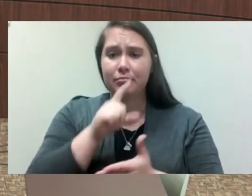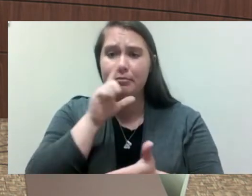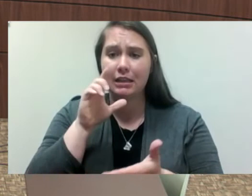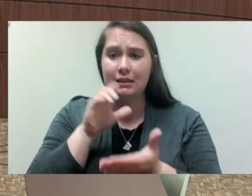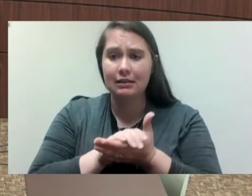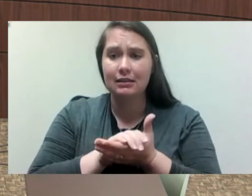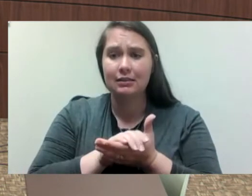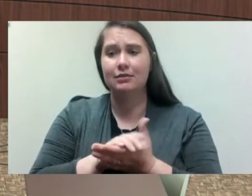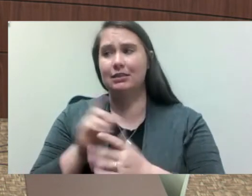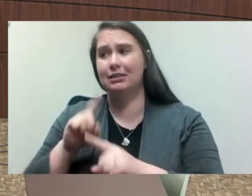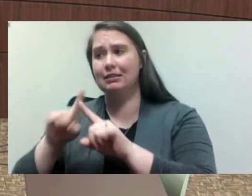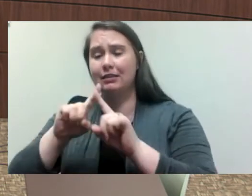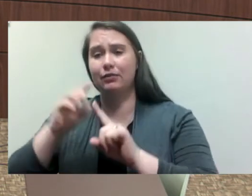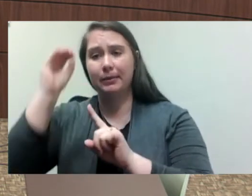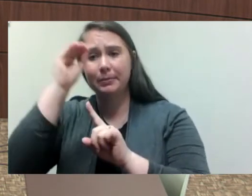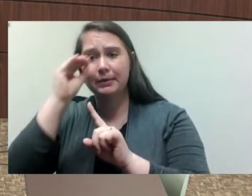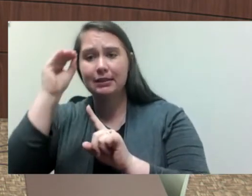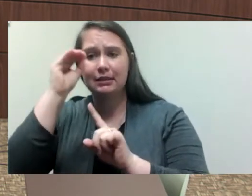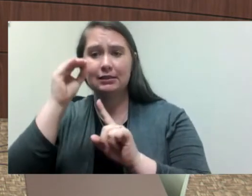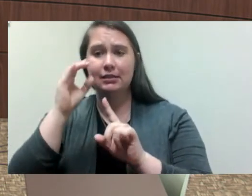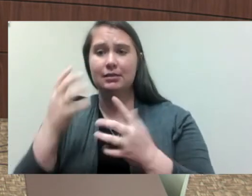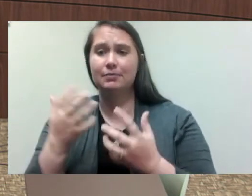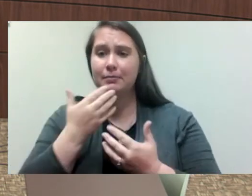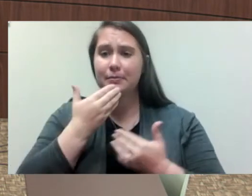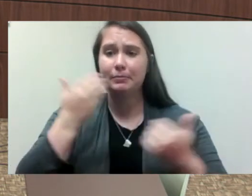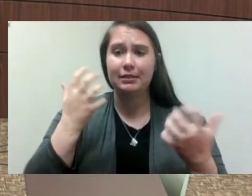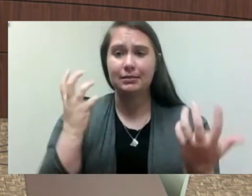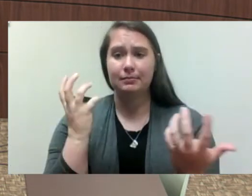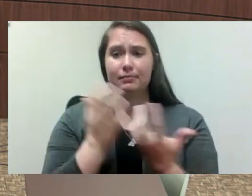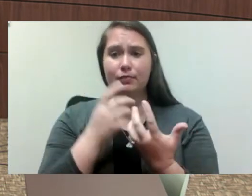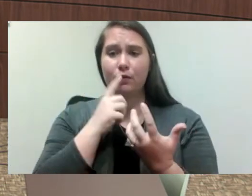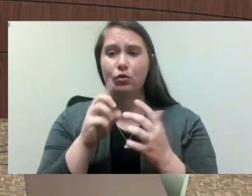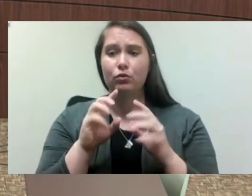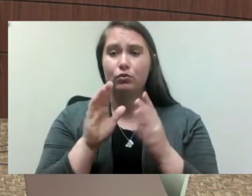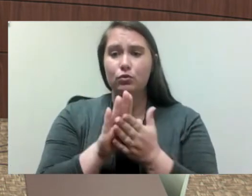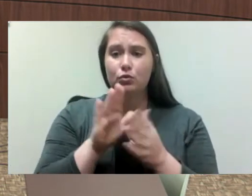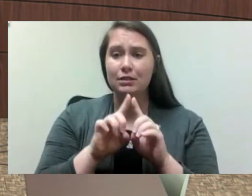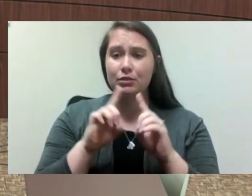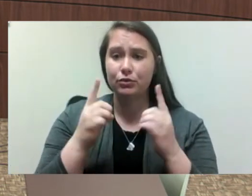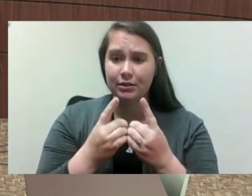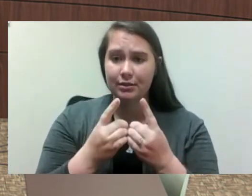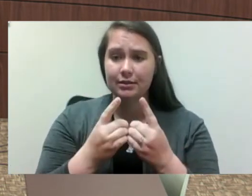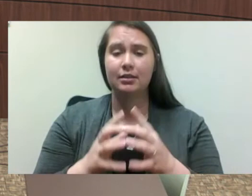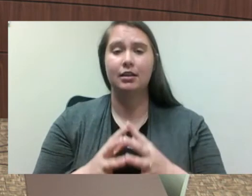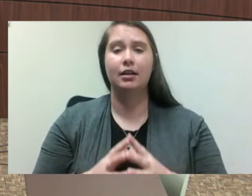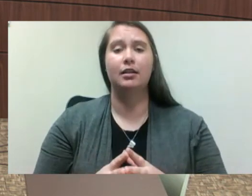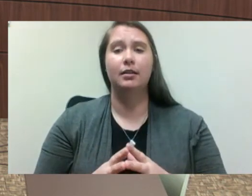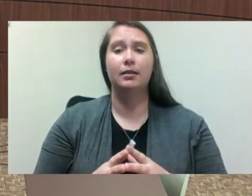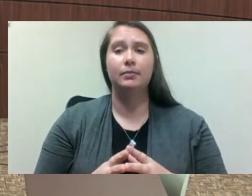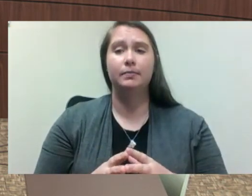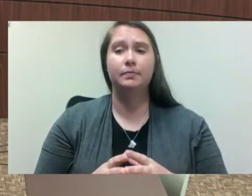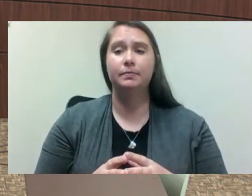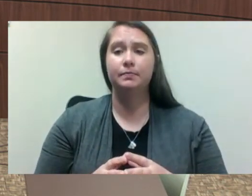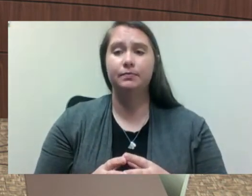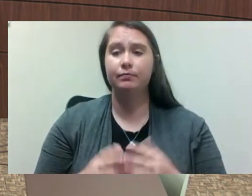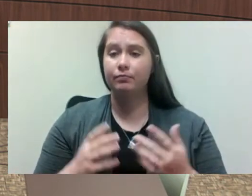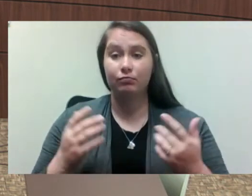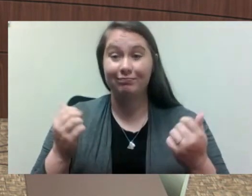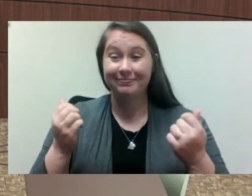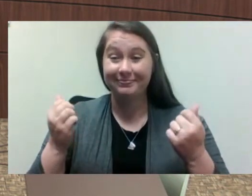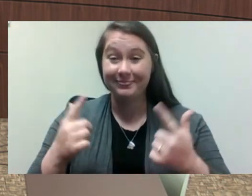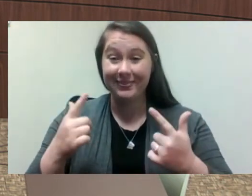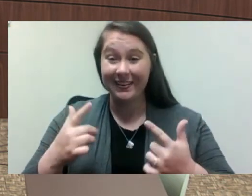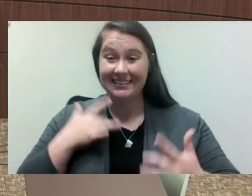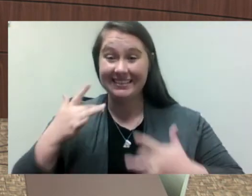beliefs and opinions about what's best for the school district, and we are all excited about